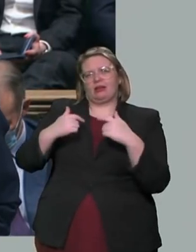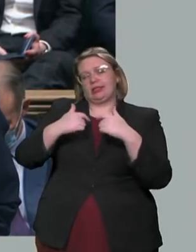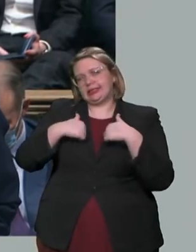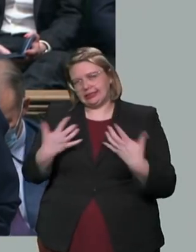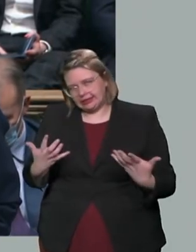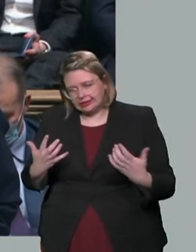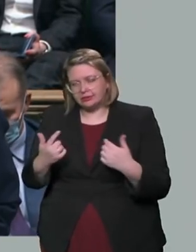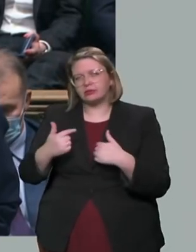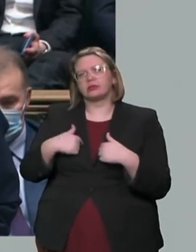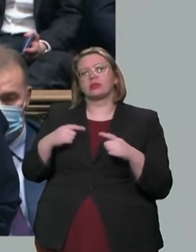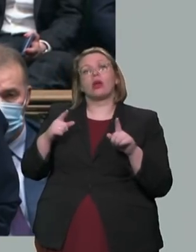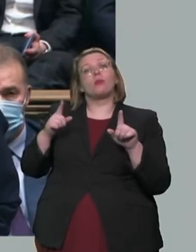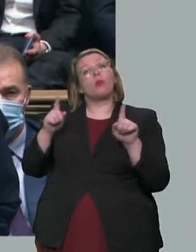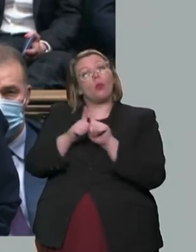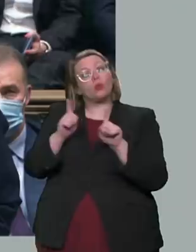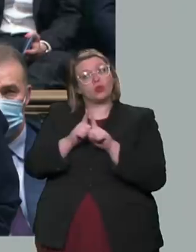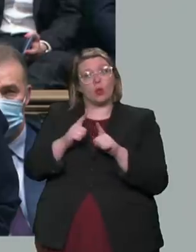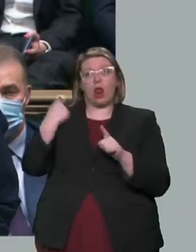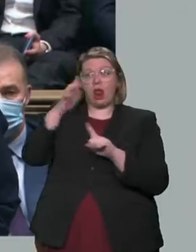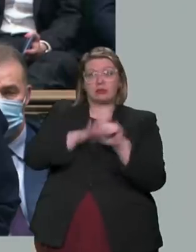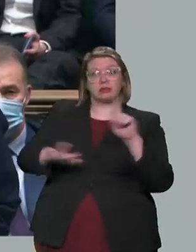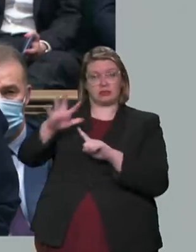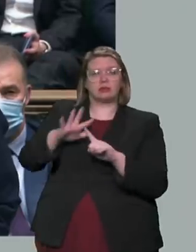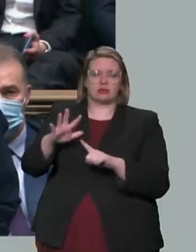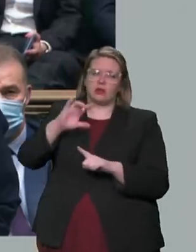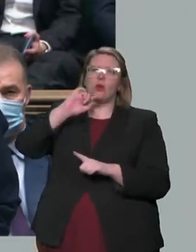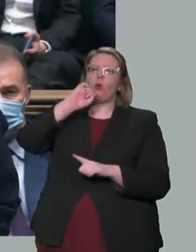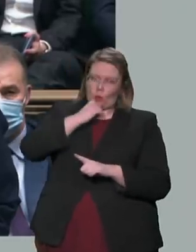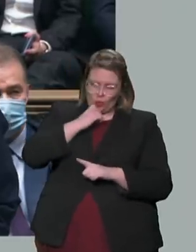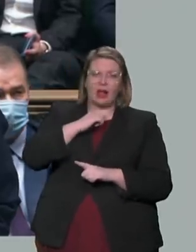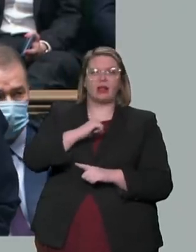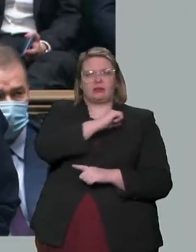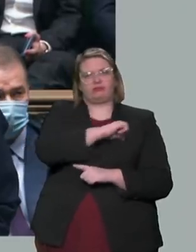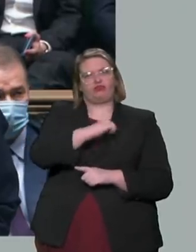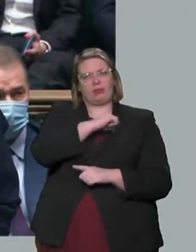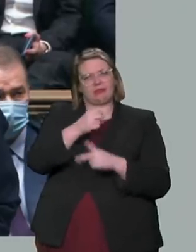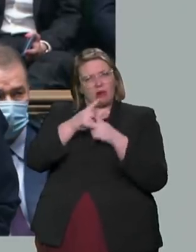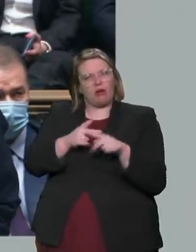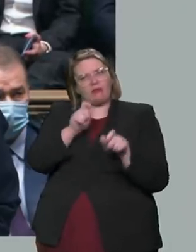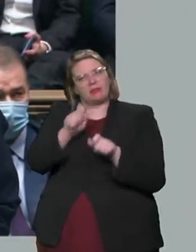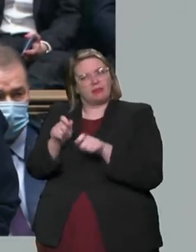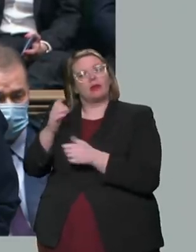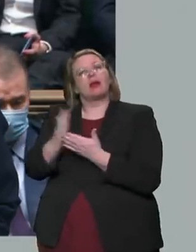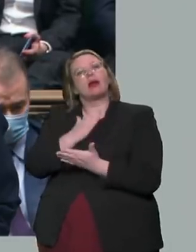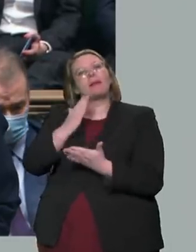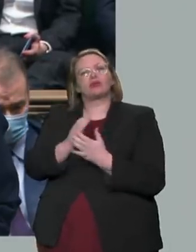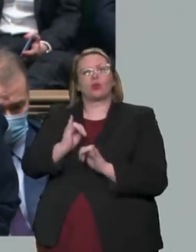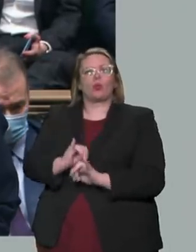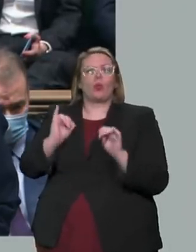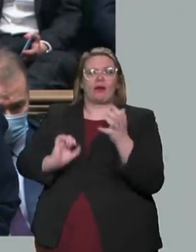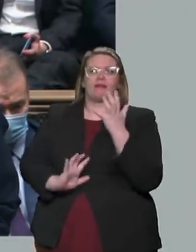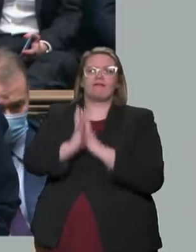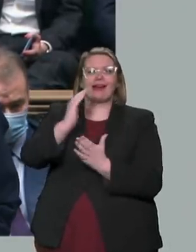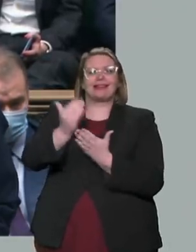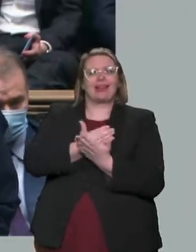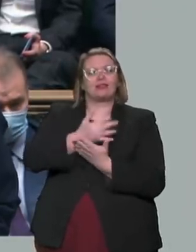what they will also get is we will deliver on our pledge to protect residents from serious fire safety risks,